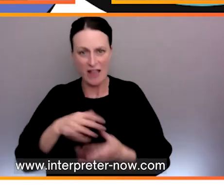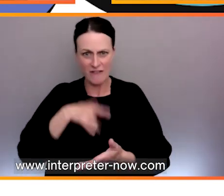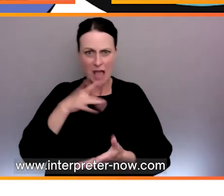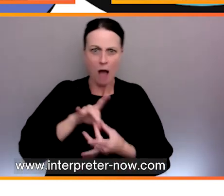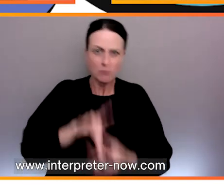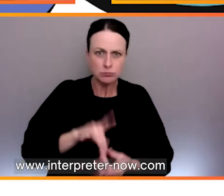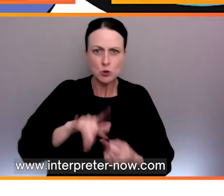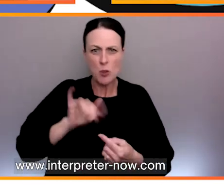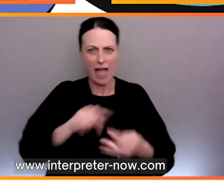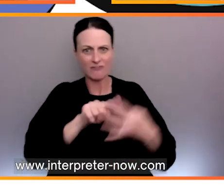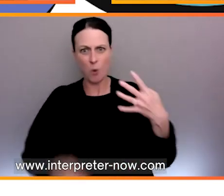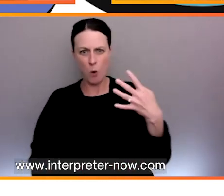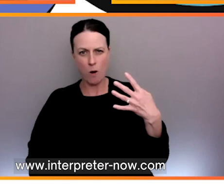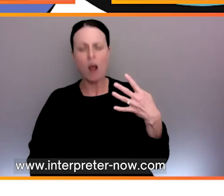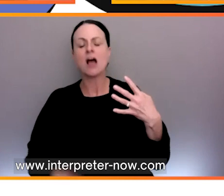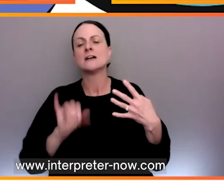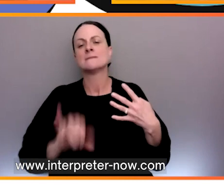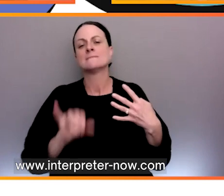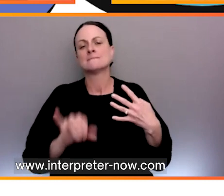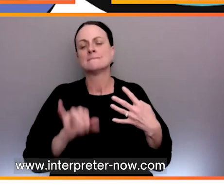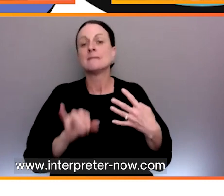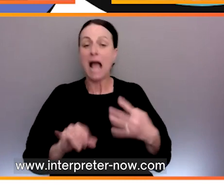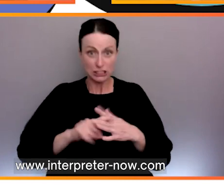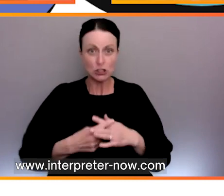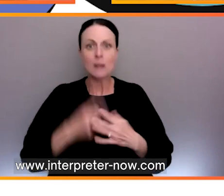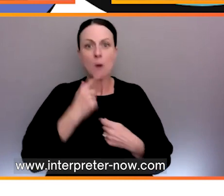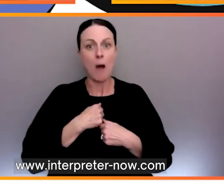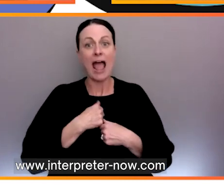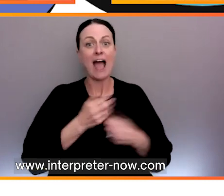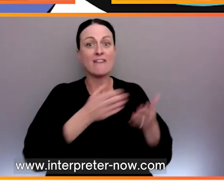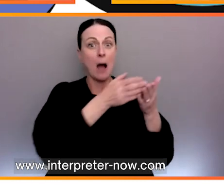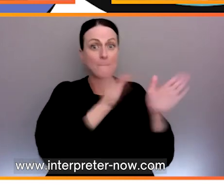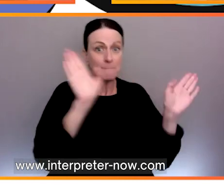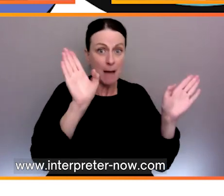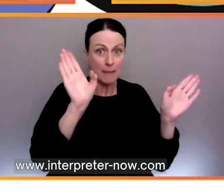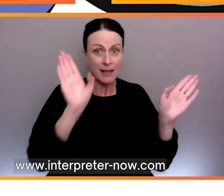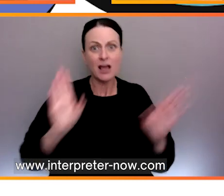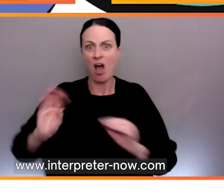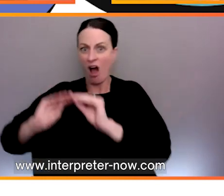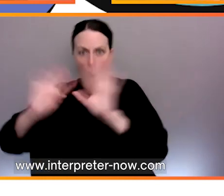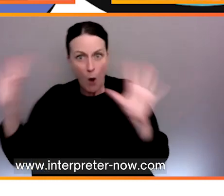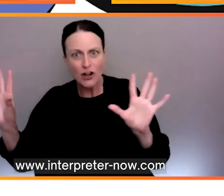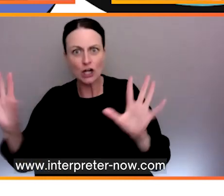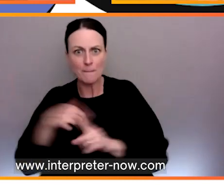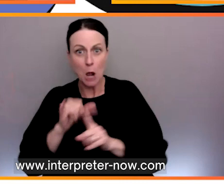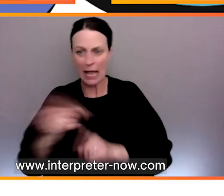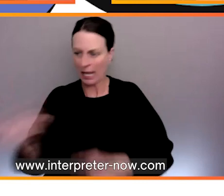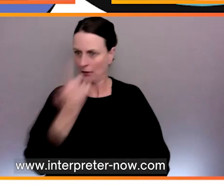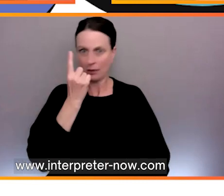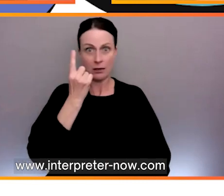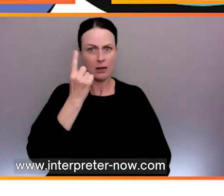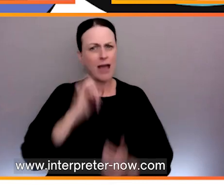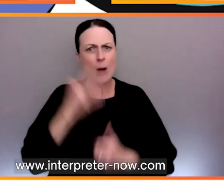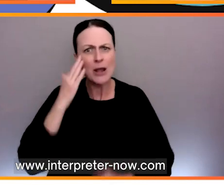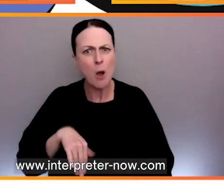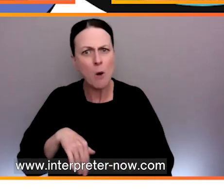bullying or behaviors. The other one then is, let's go to public covert. And that's a little